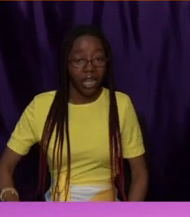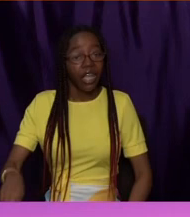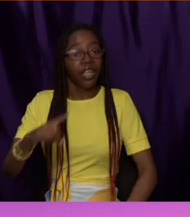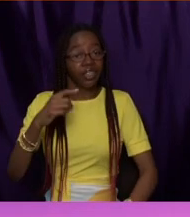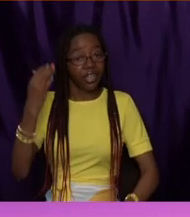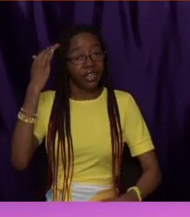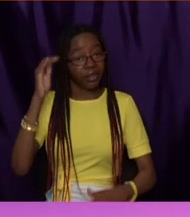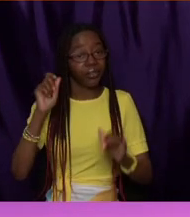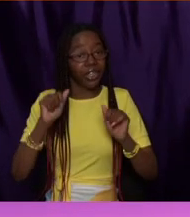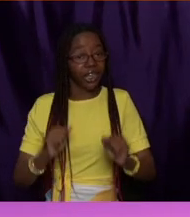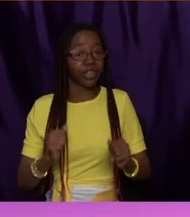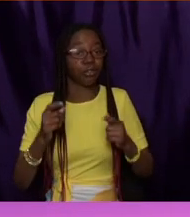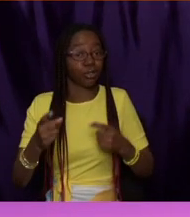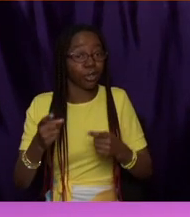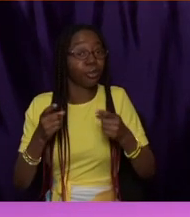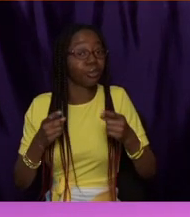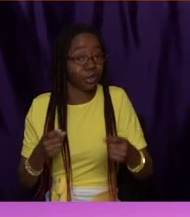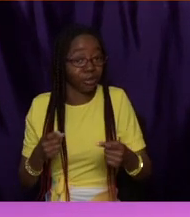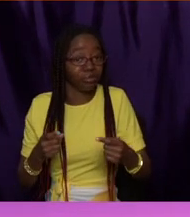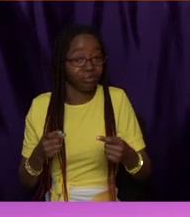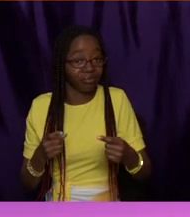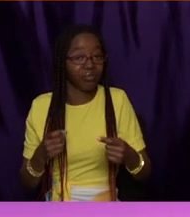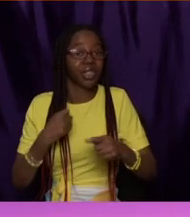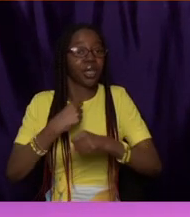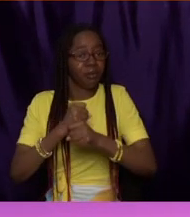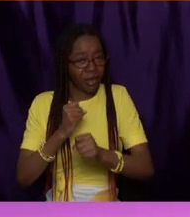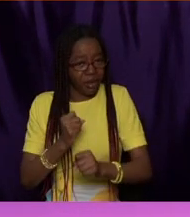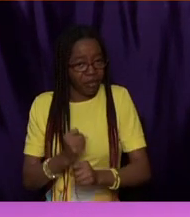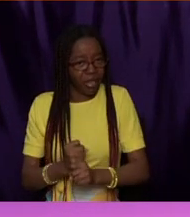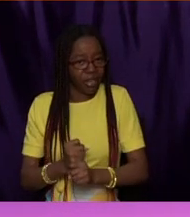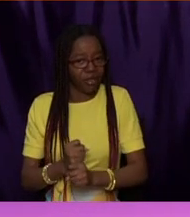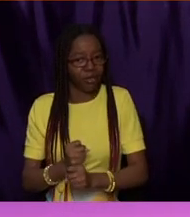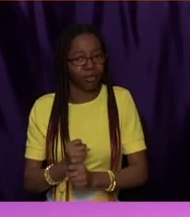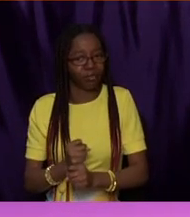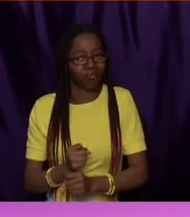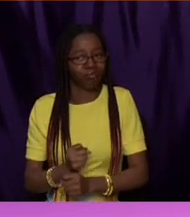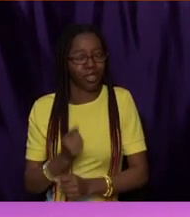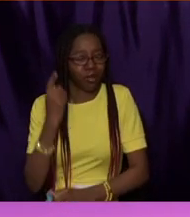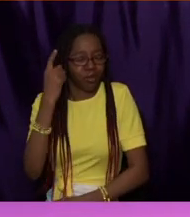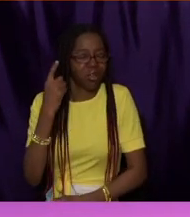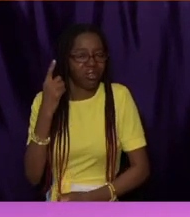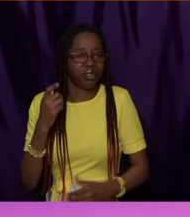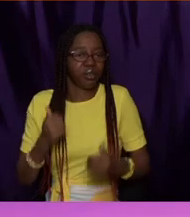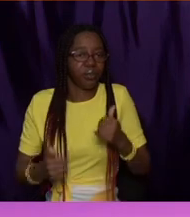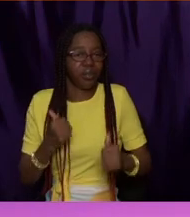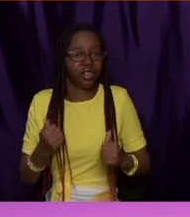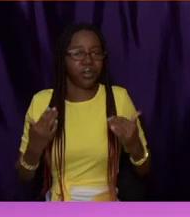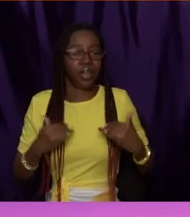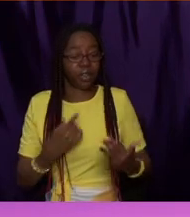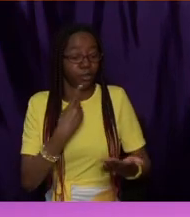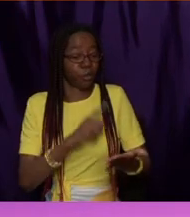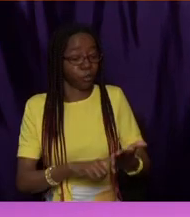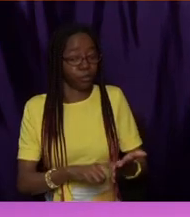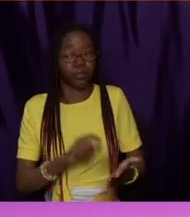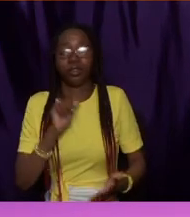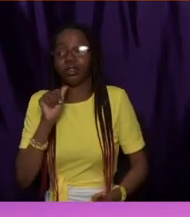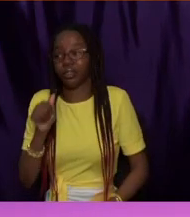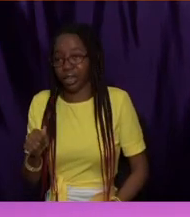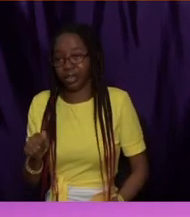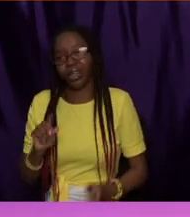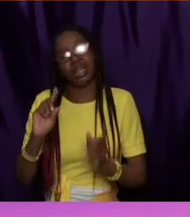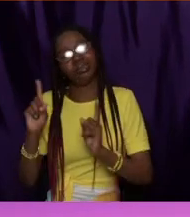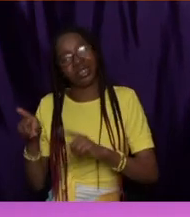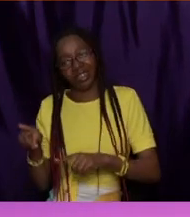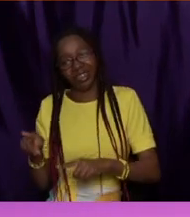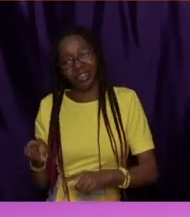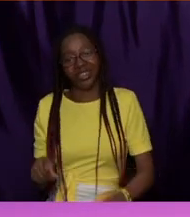can control you by making you wonder whether you have their approval. Oh, I'm going to go, and